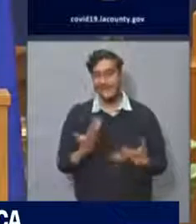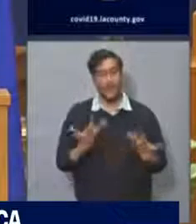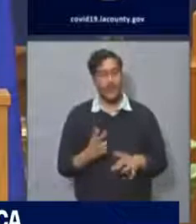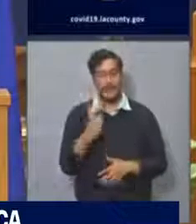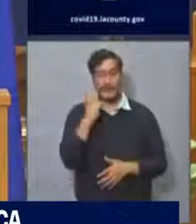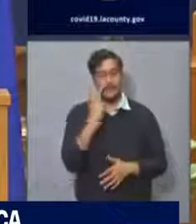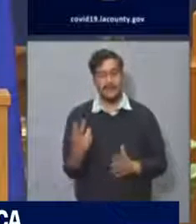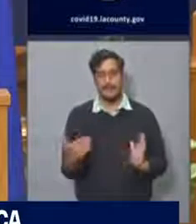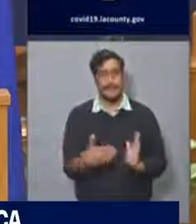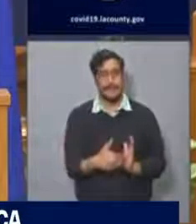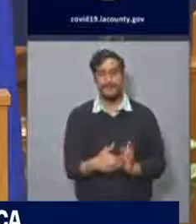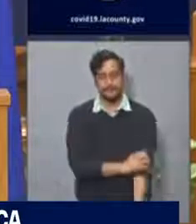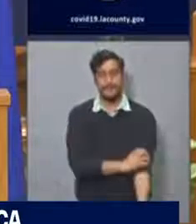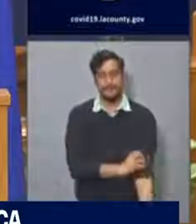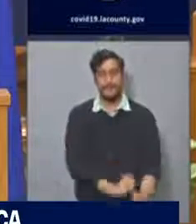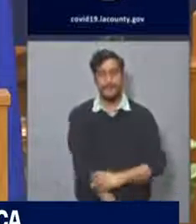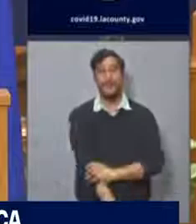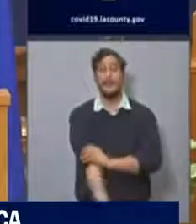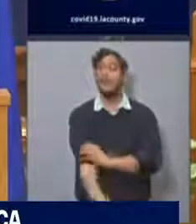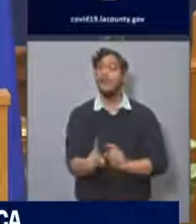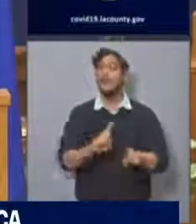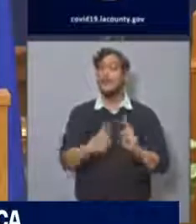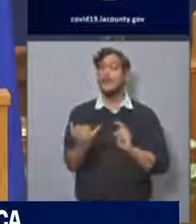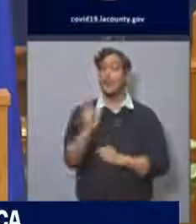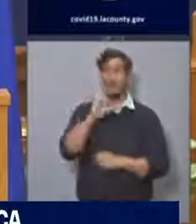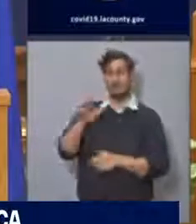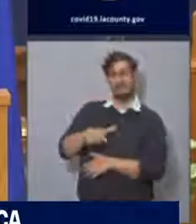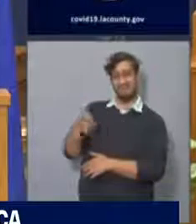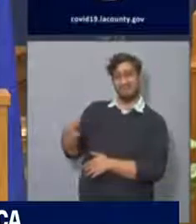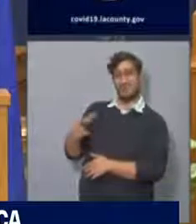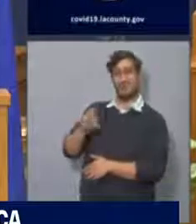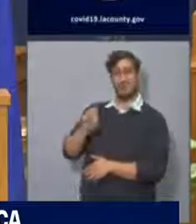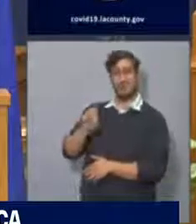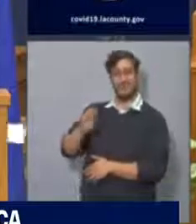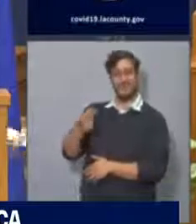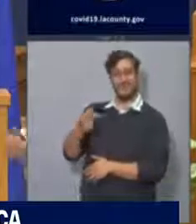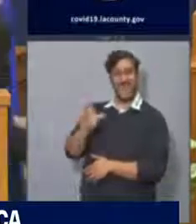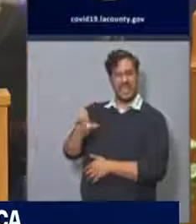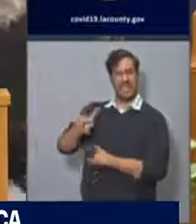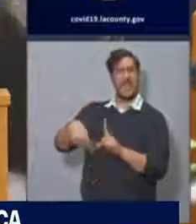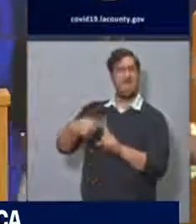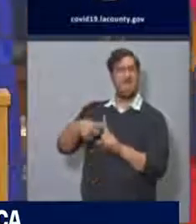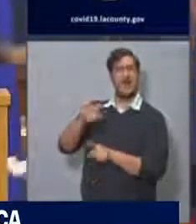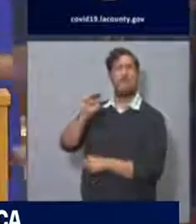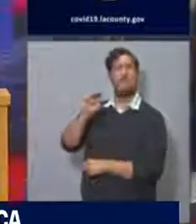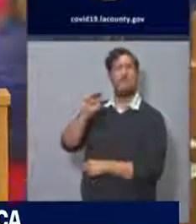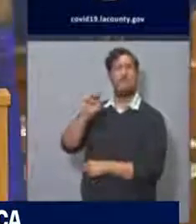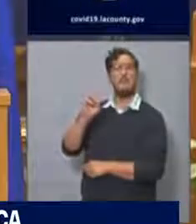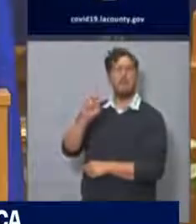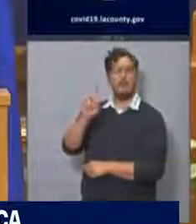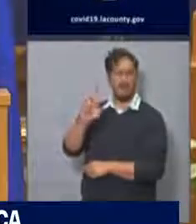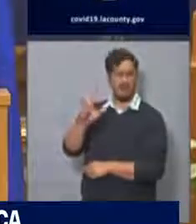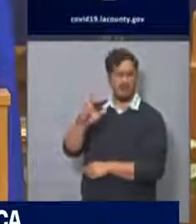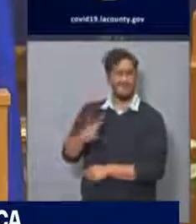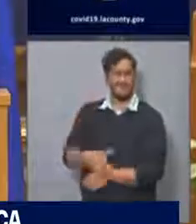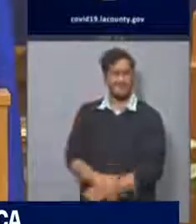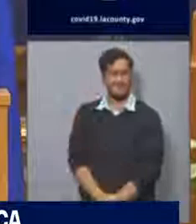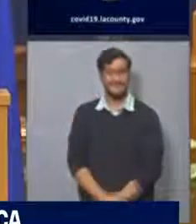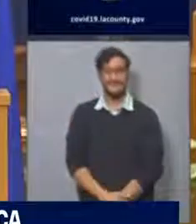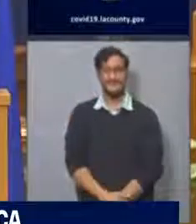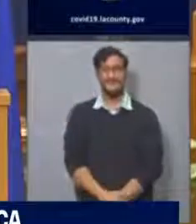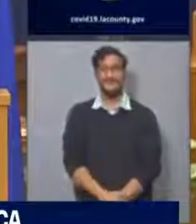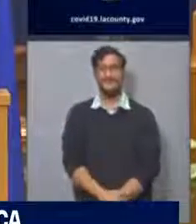successfully managing to continue slowing the spread. But I'm going to turn it over to Dr. Galley about the modeling question. And the hospital.